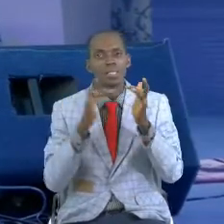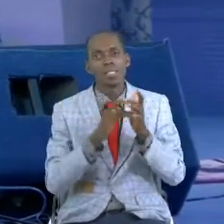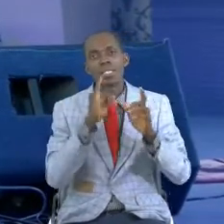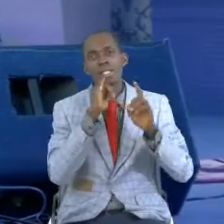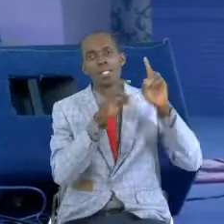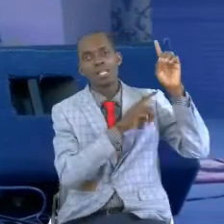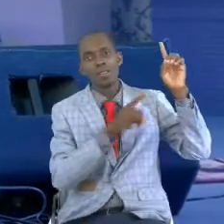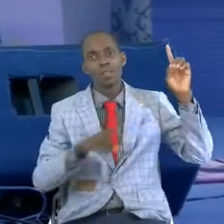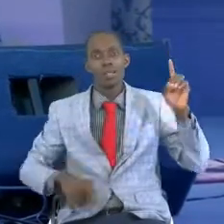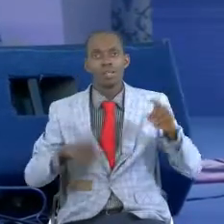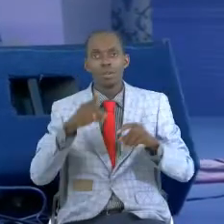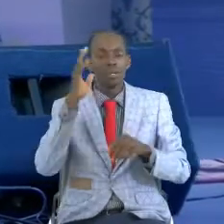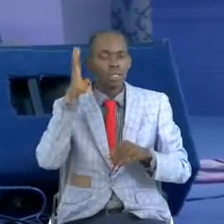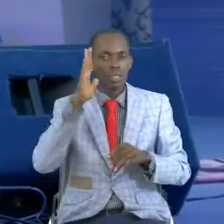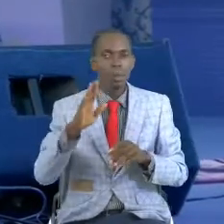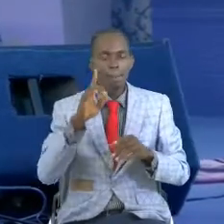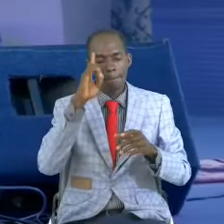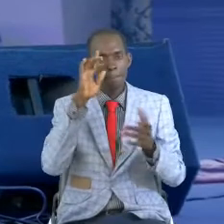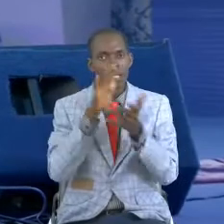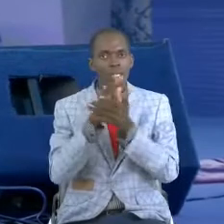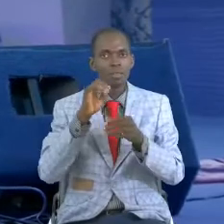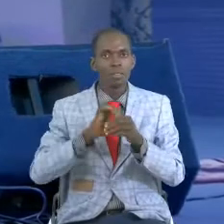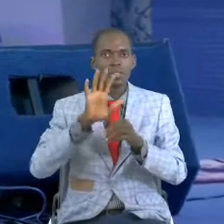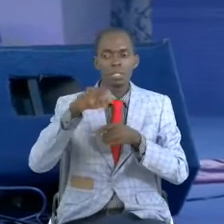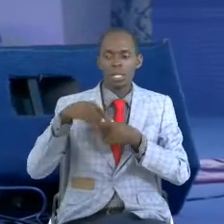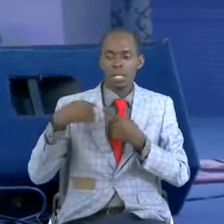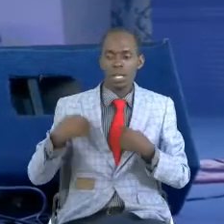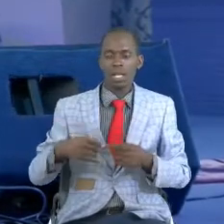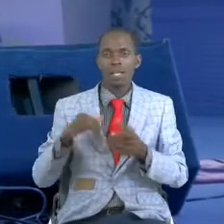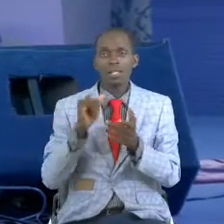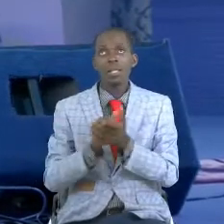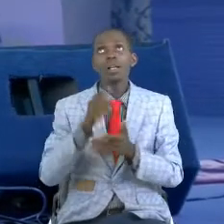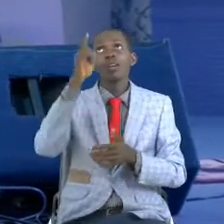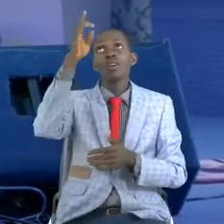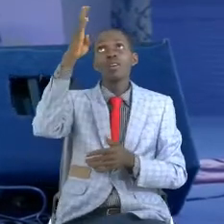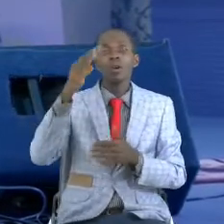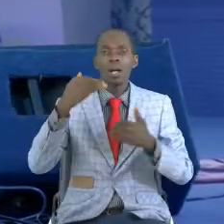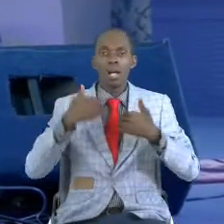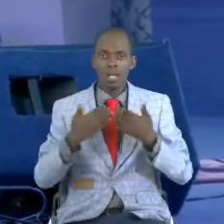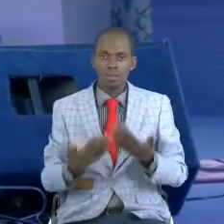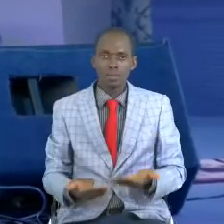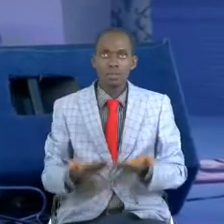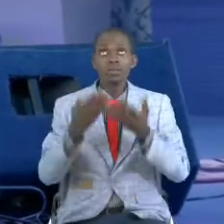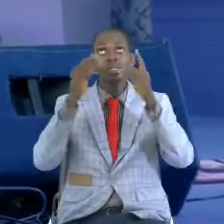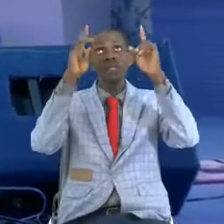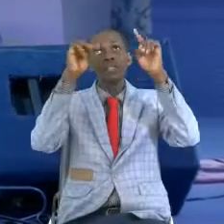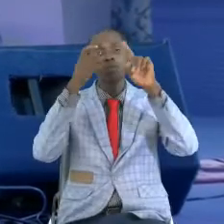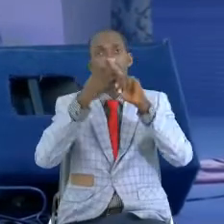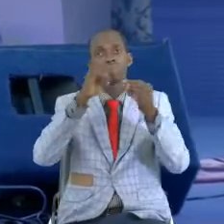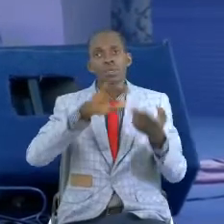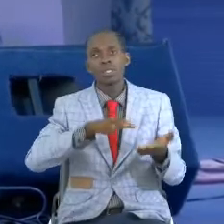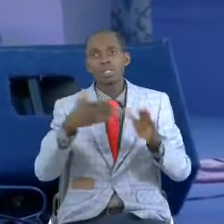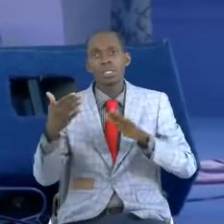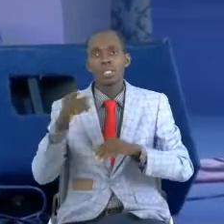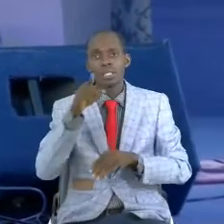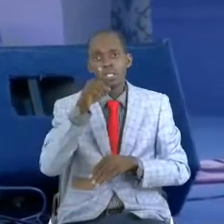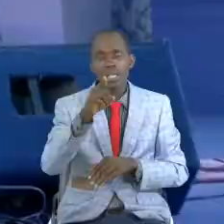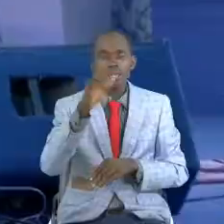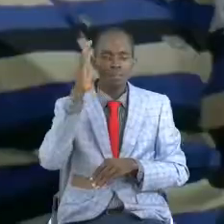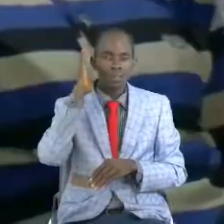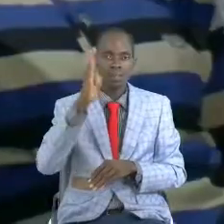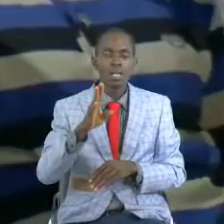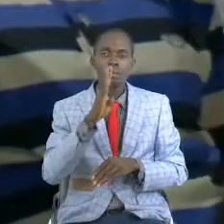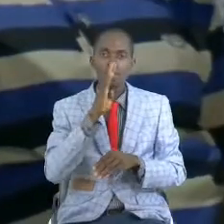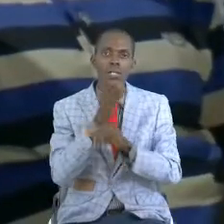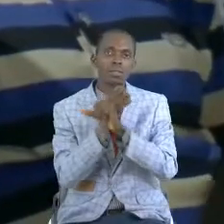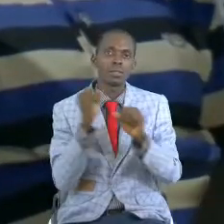believe in thine heart that God has raised him from the dead, thou shalt be saved. Look